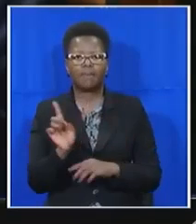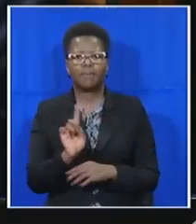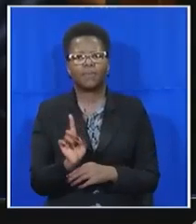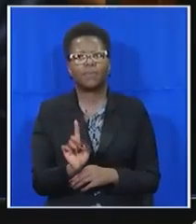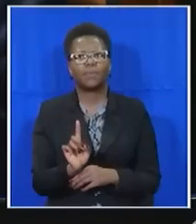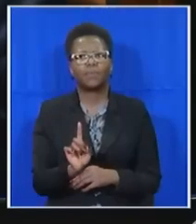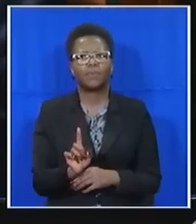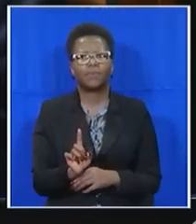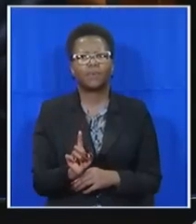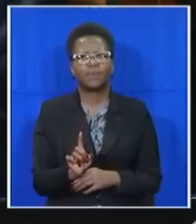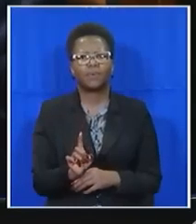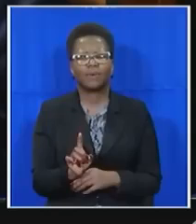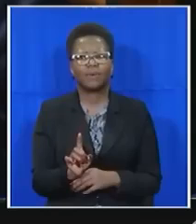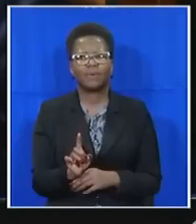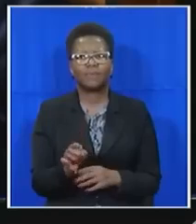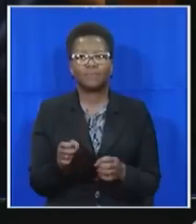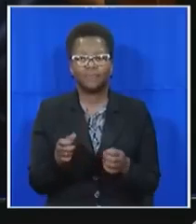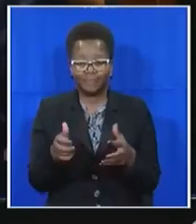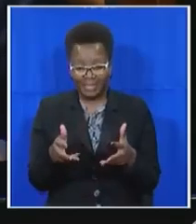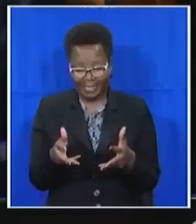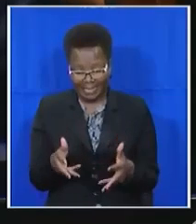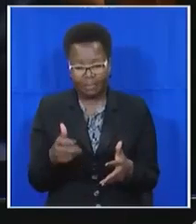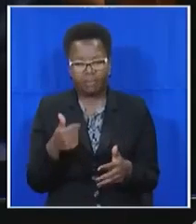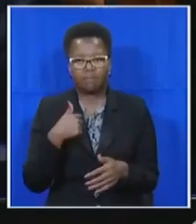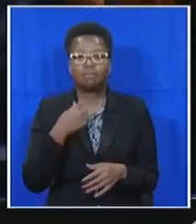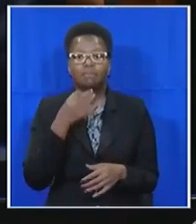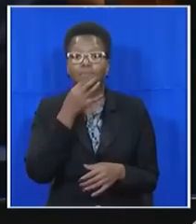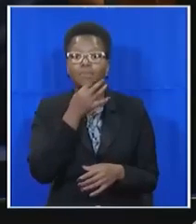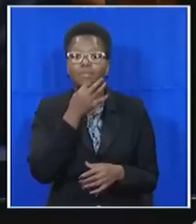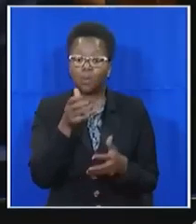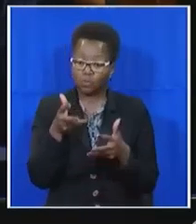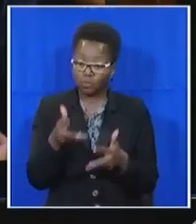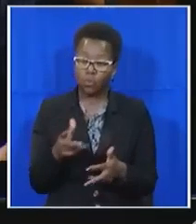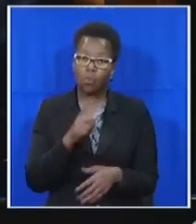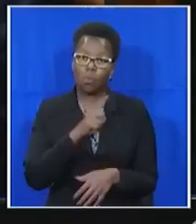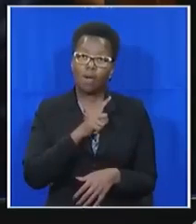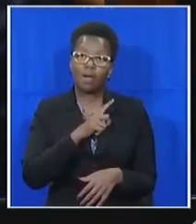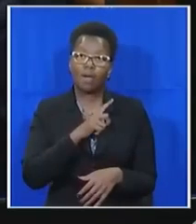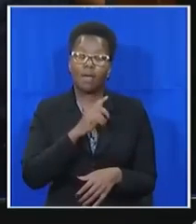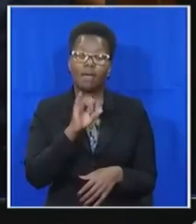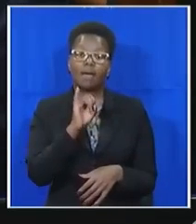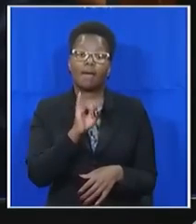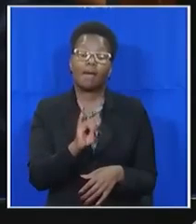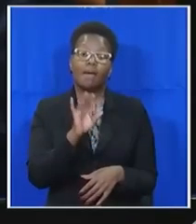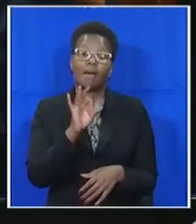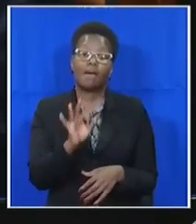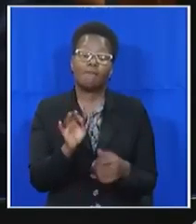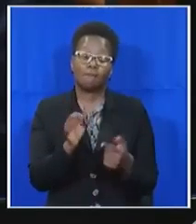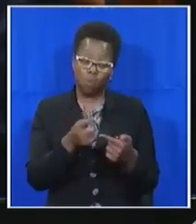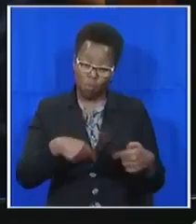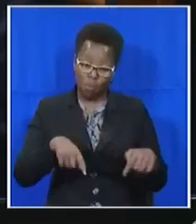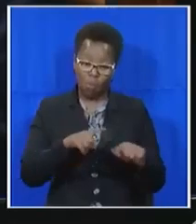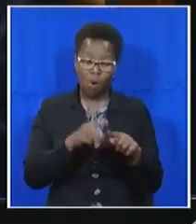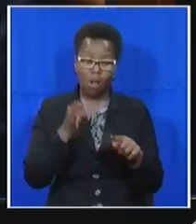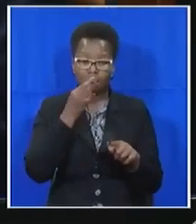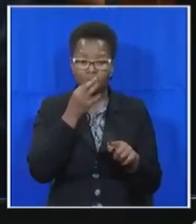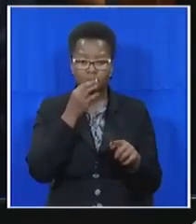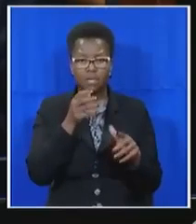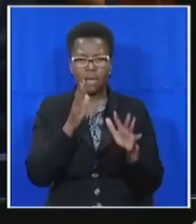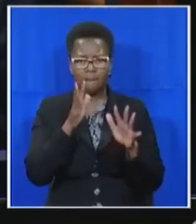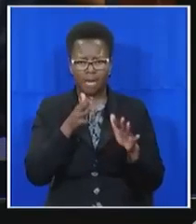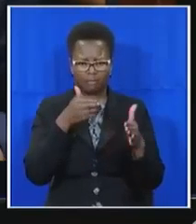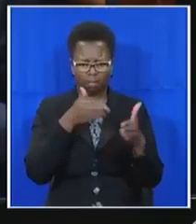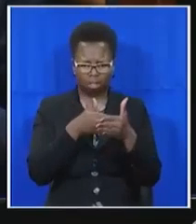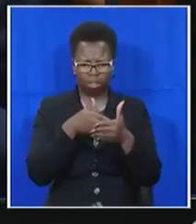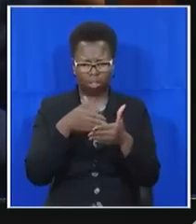I am saying so on the grounds that if we proceed to prevent people from